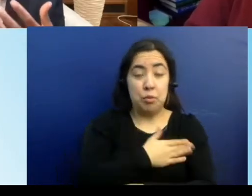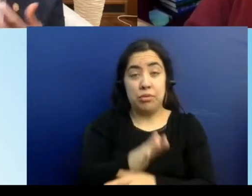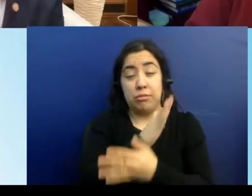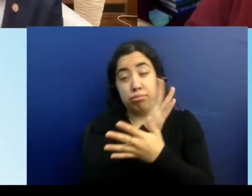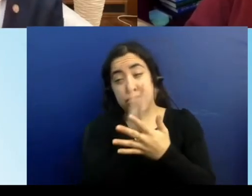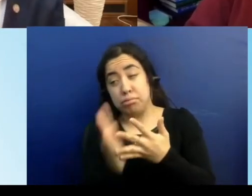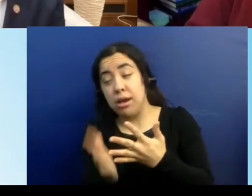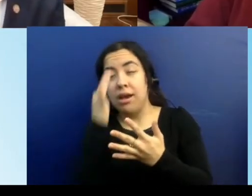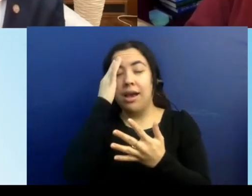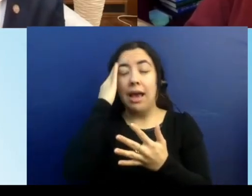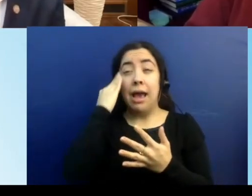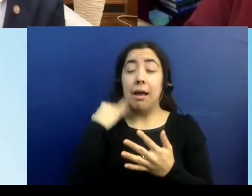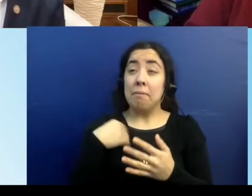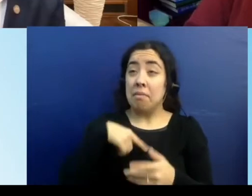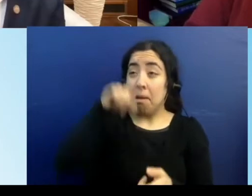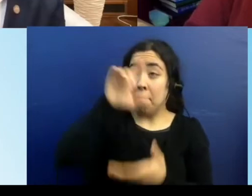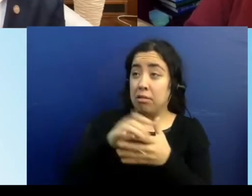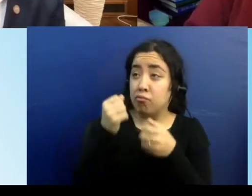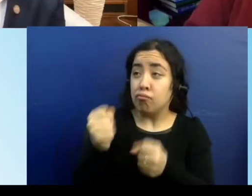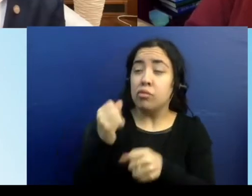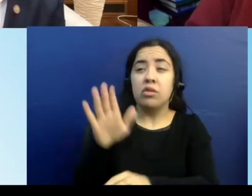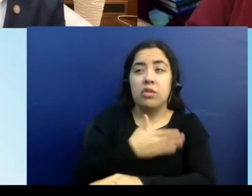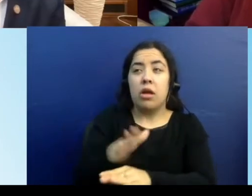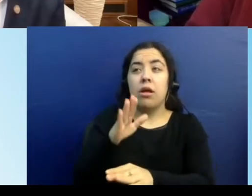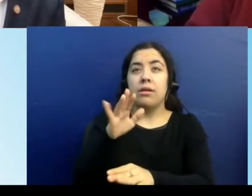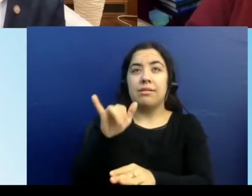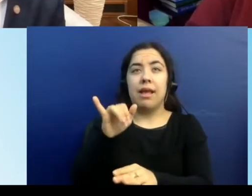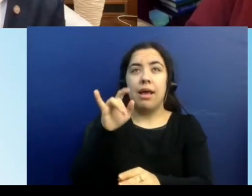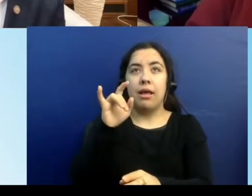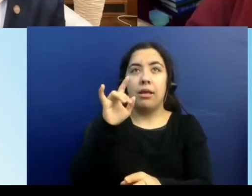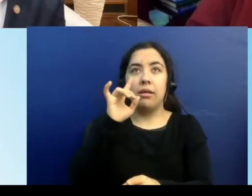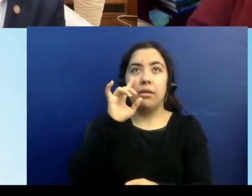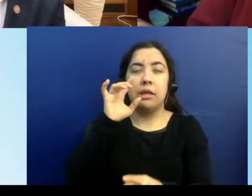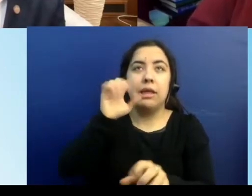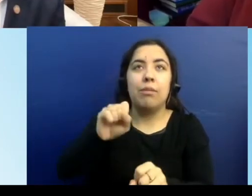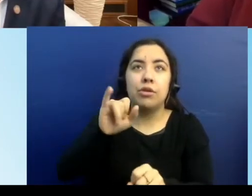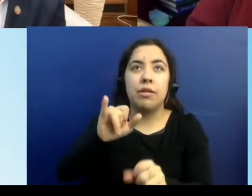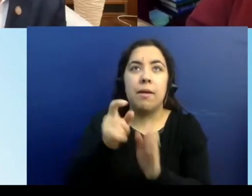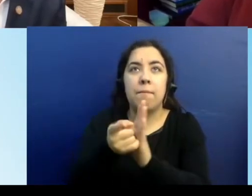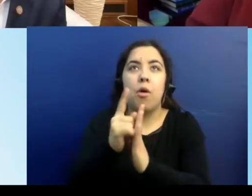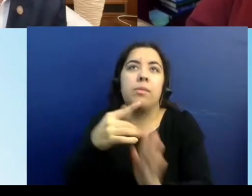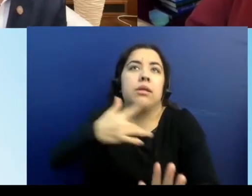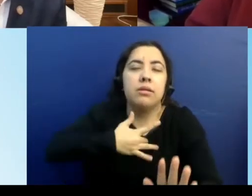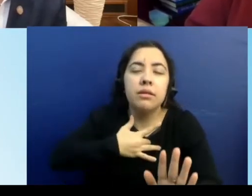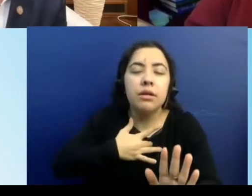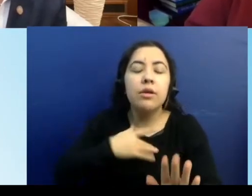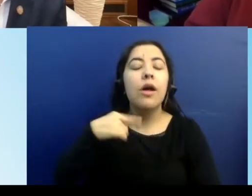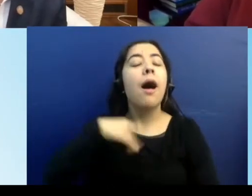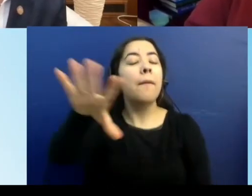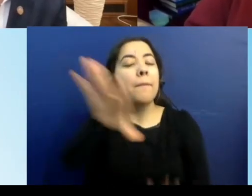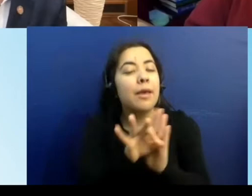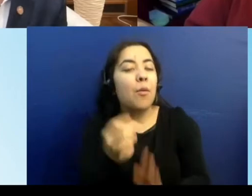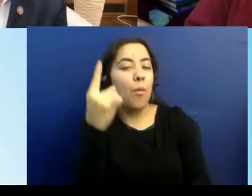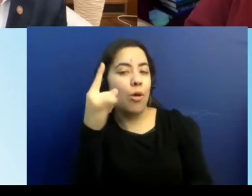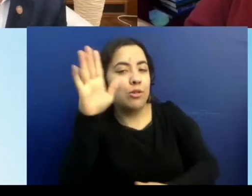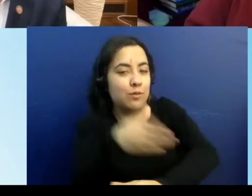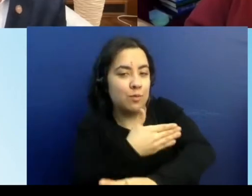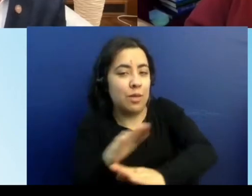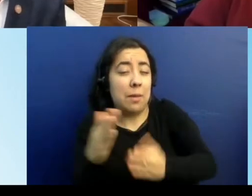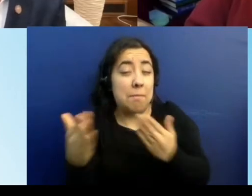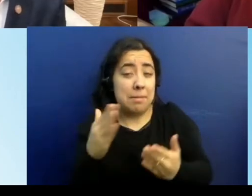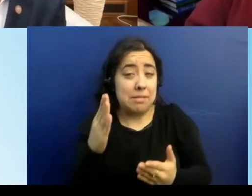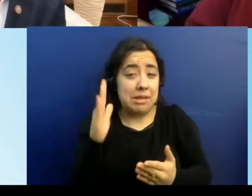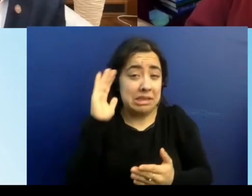kind of capture the moment. So I'm going to pick one that may seem strange,